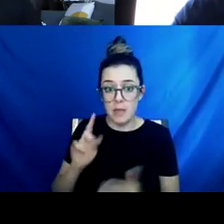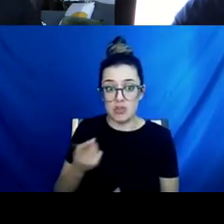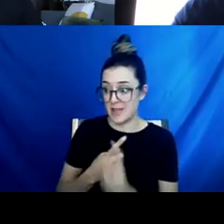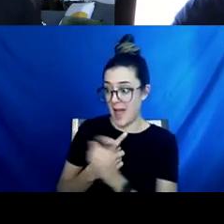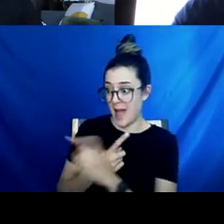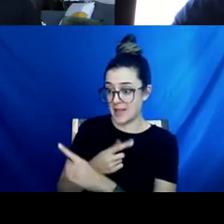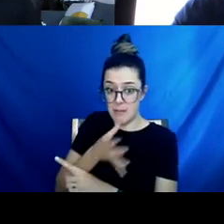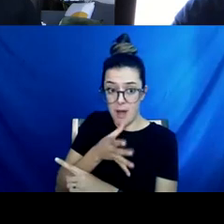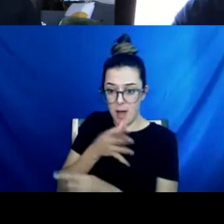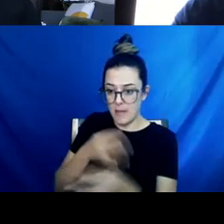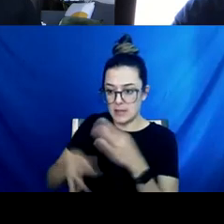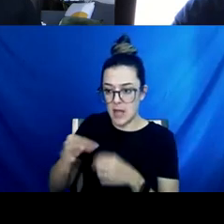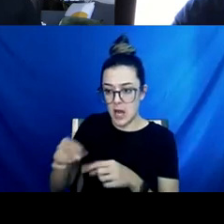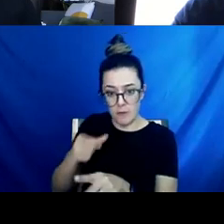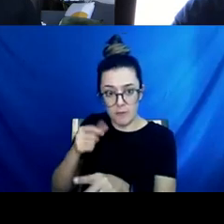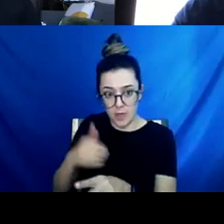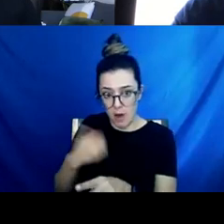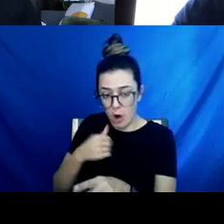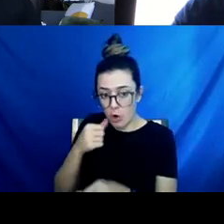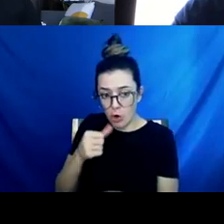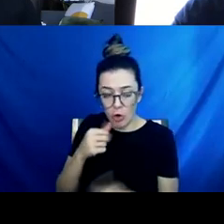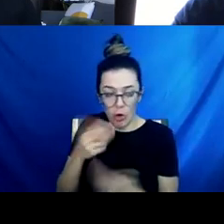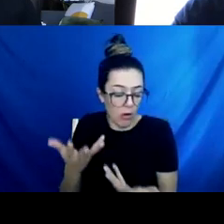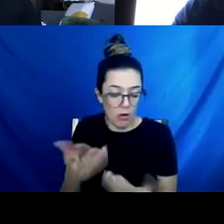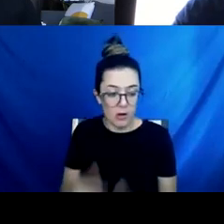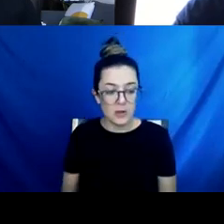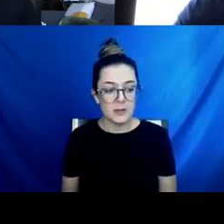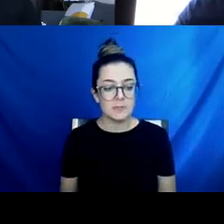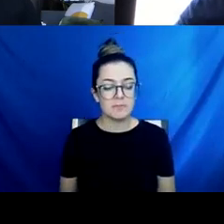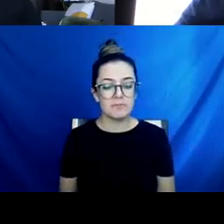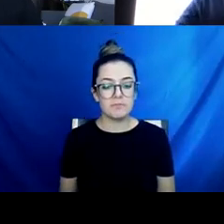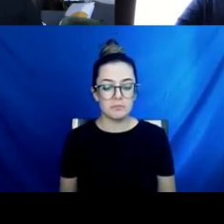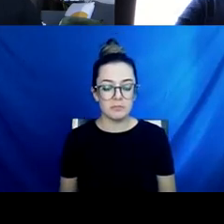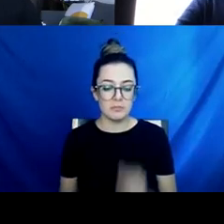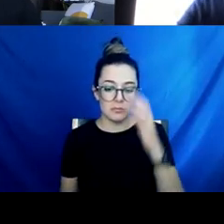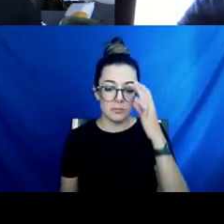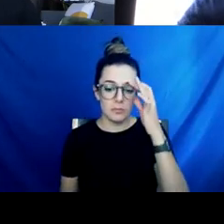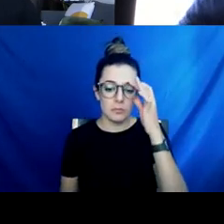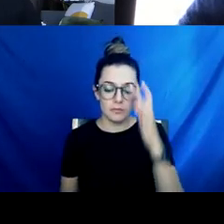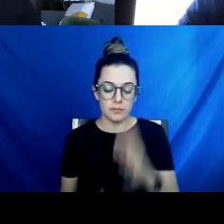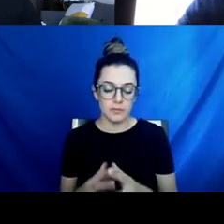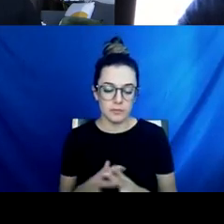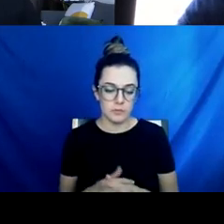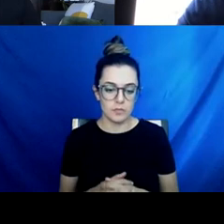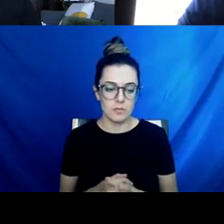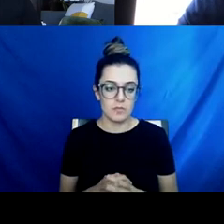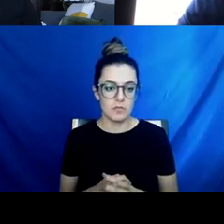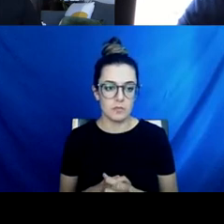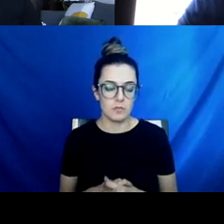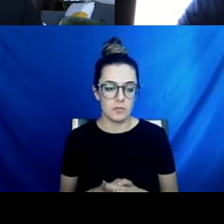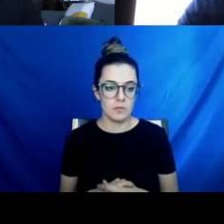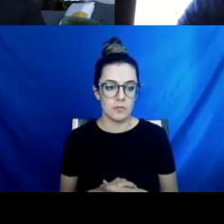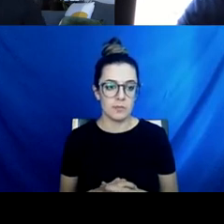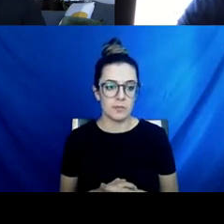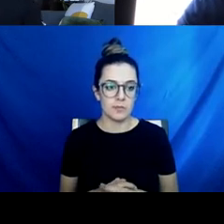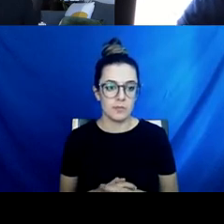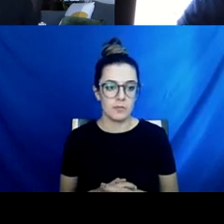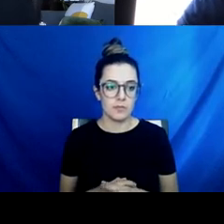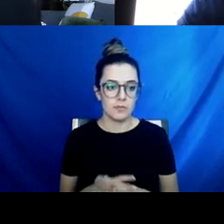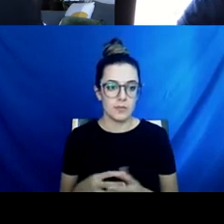that the media coverage desensitizes people. I think it might mean media coverage desensitizes its audience.